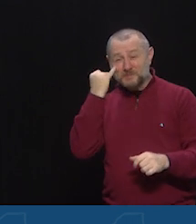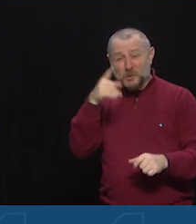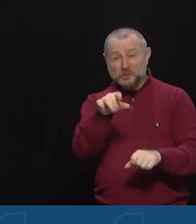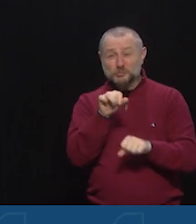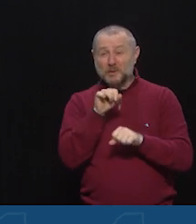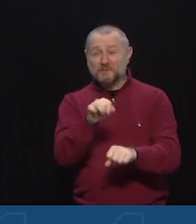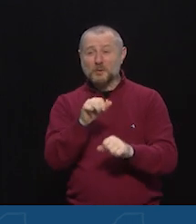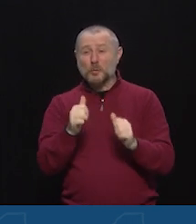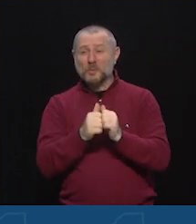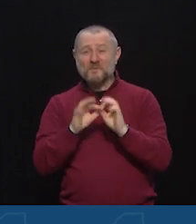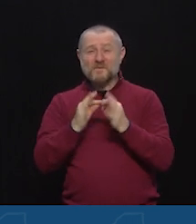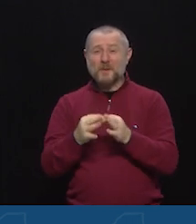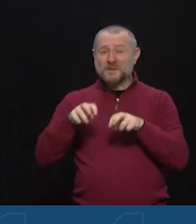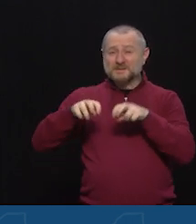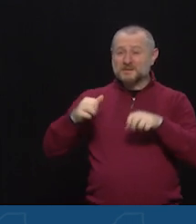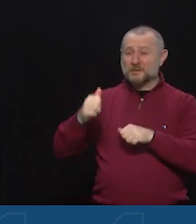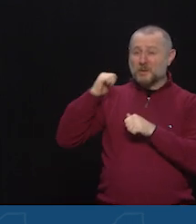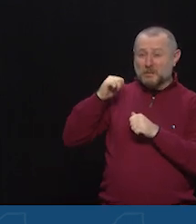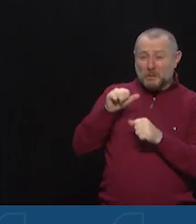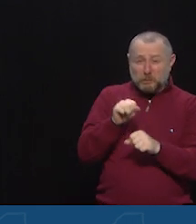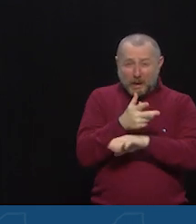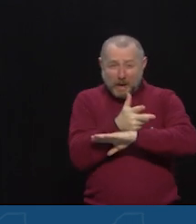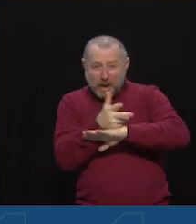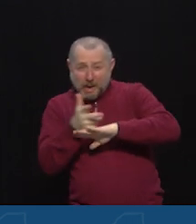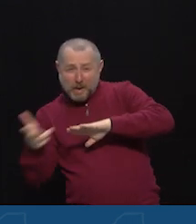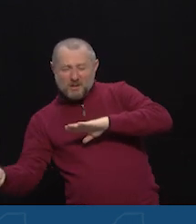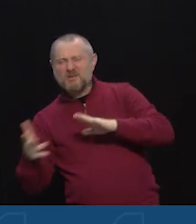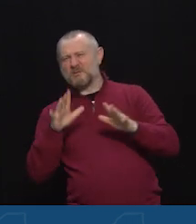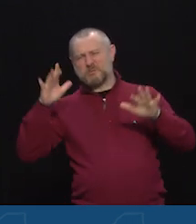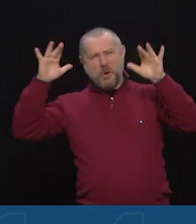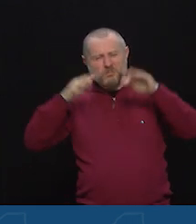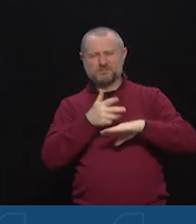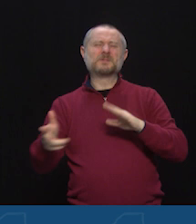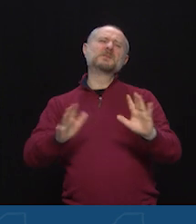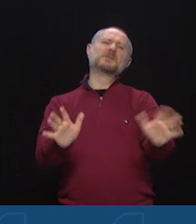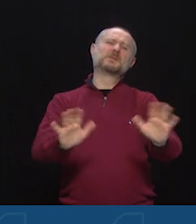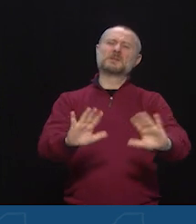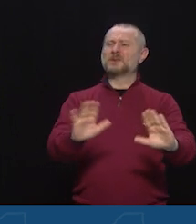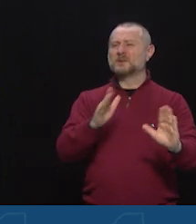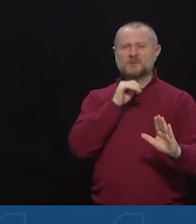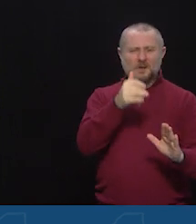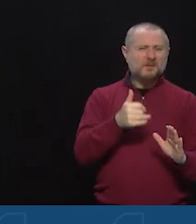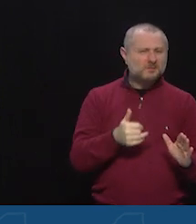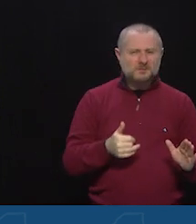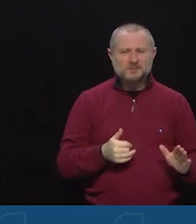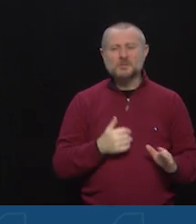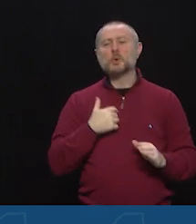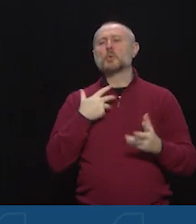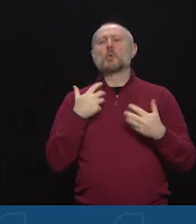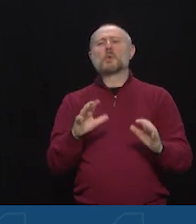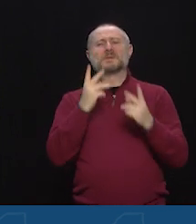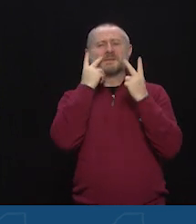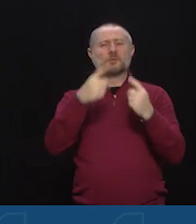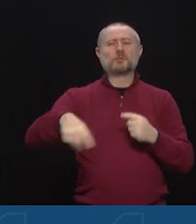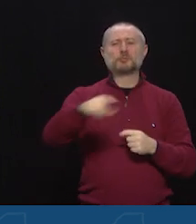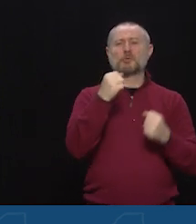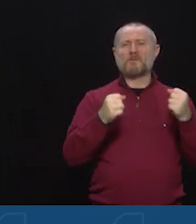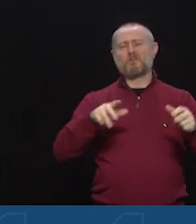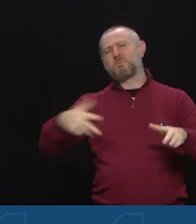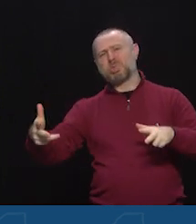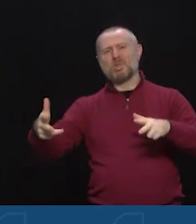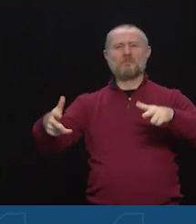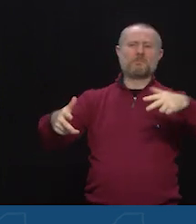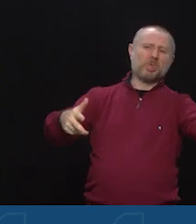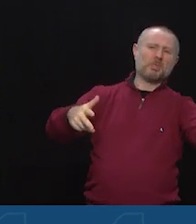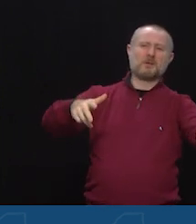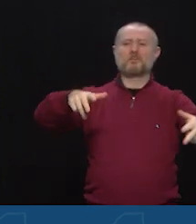those conditions, and that's what can happen. So 50 to 50-mile-an-hour winds. We do not want to see the circumstance we saw in the Washington, D.C.